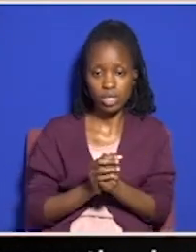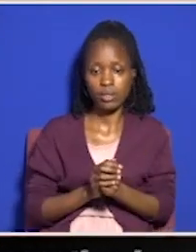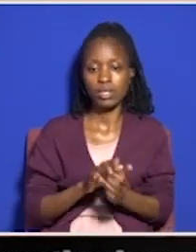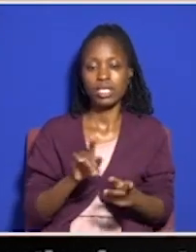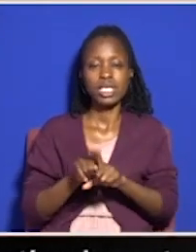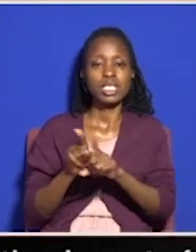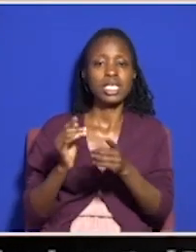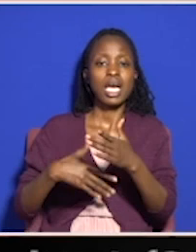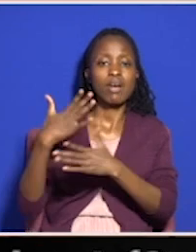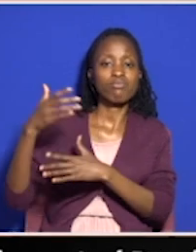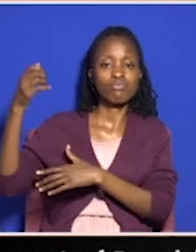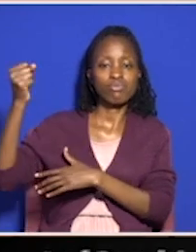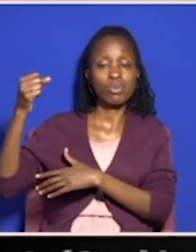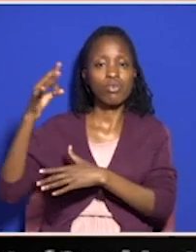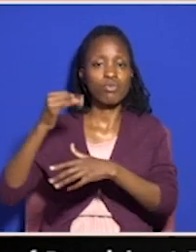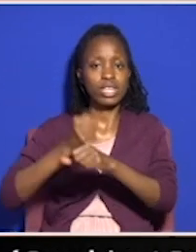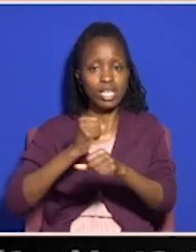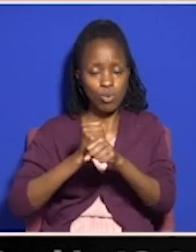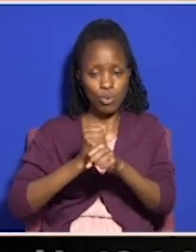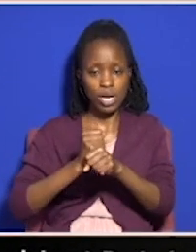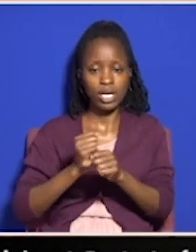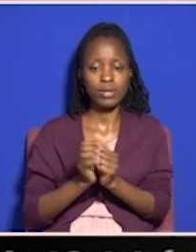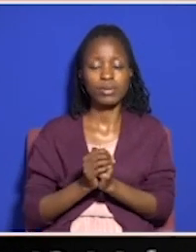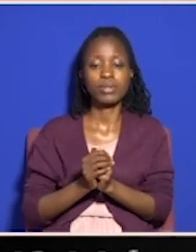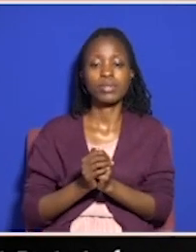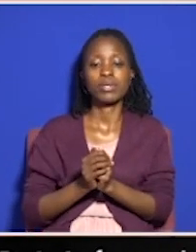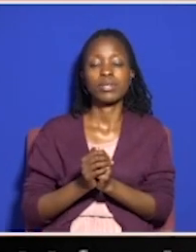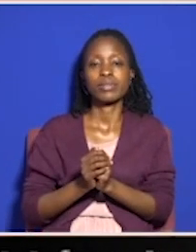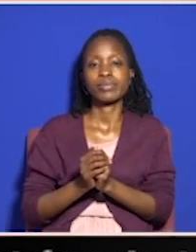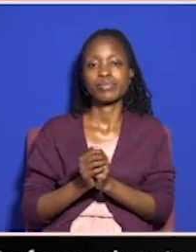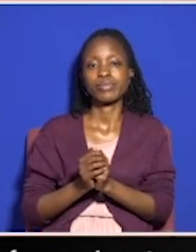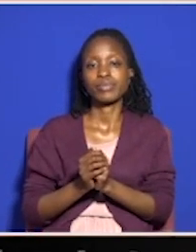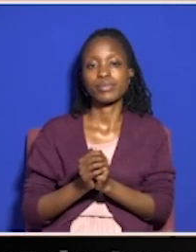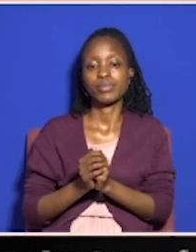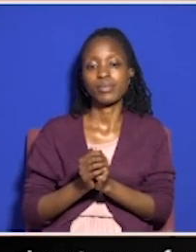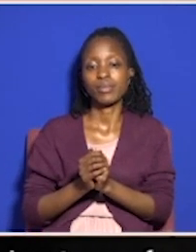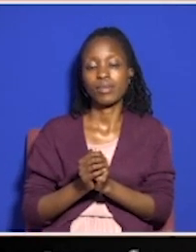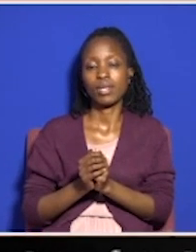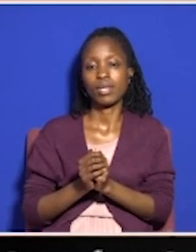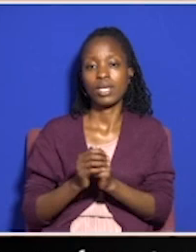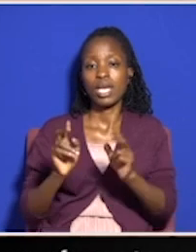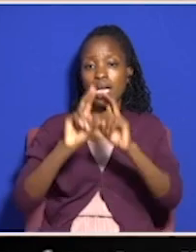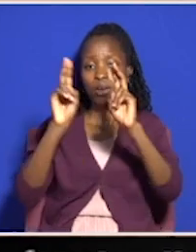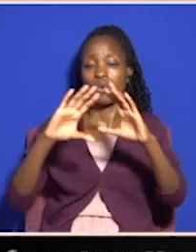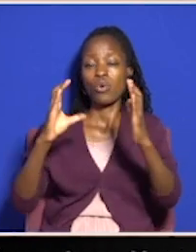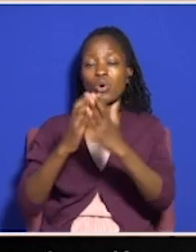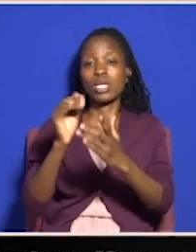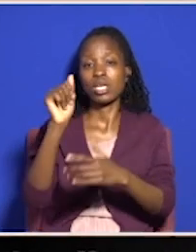suspension of the operations, the international, I call it the international, world coin